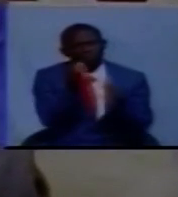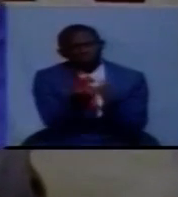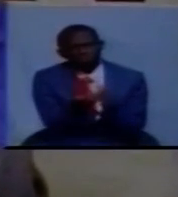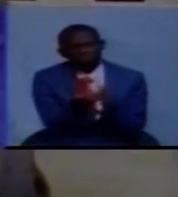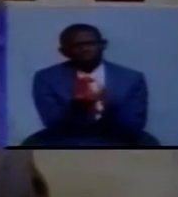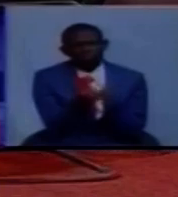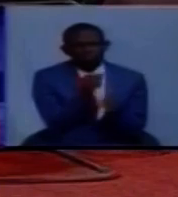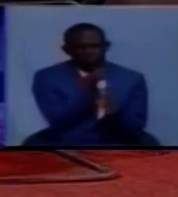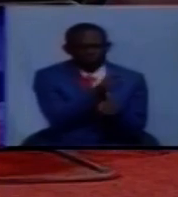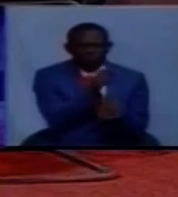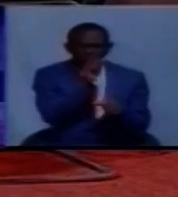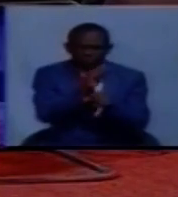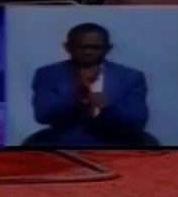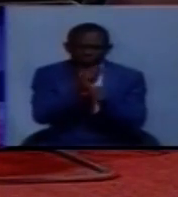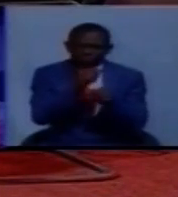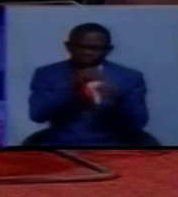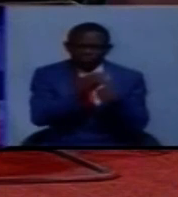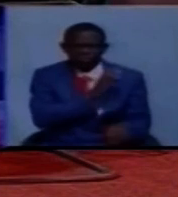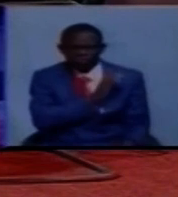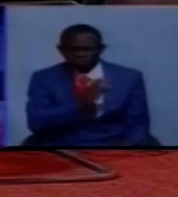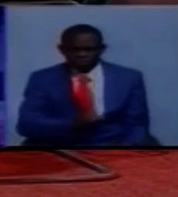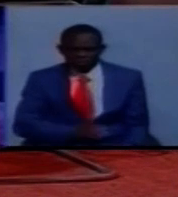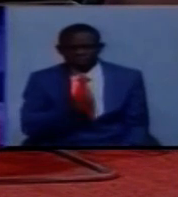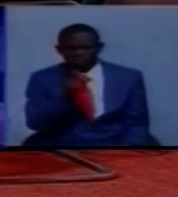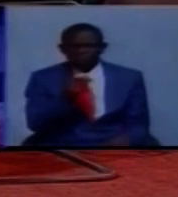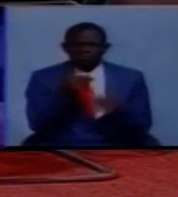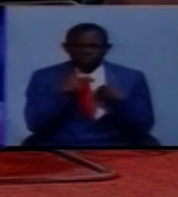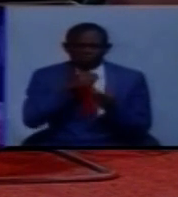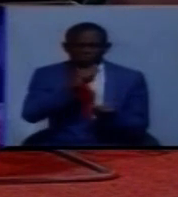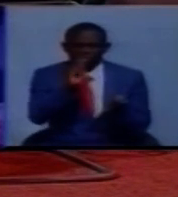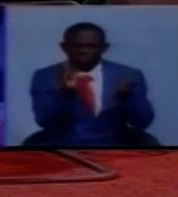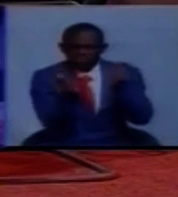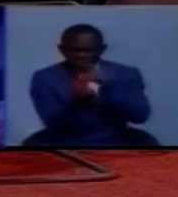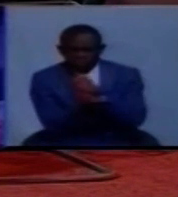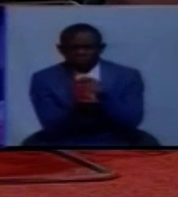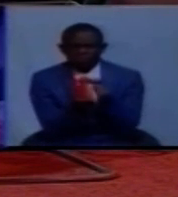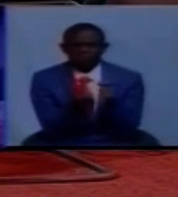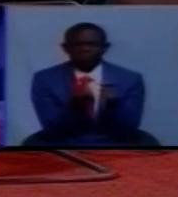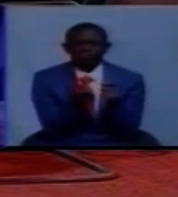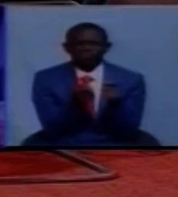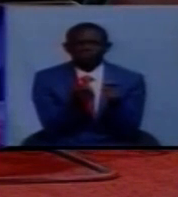the operations of the company, there's been some changes and other things, because of certain